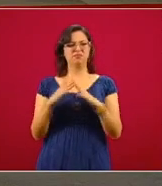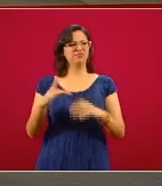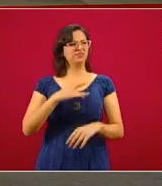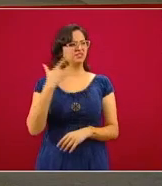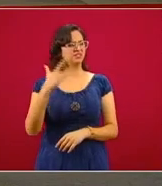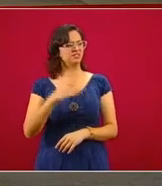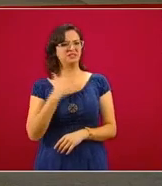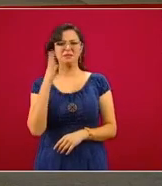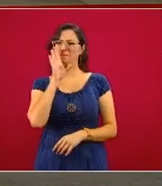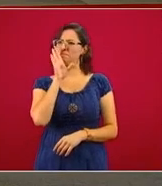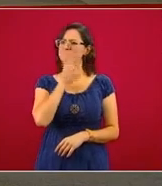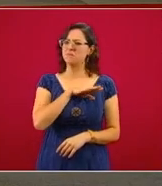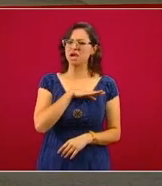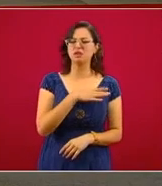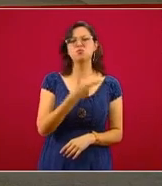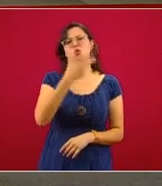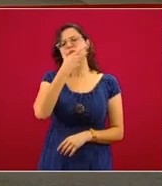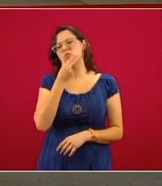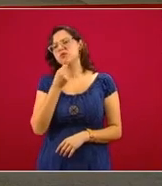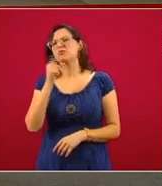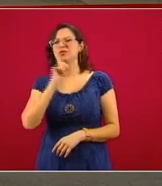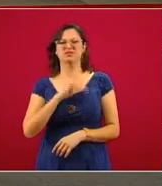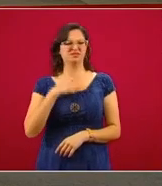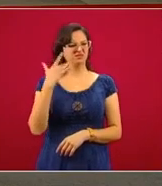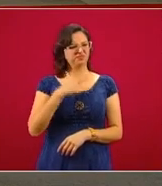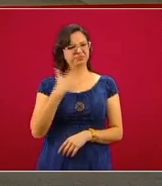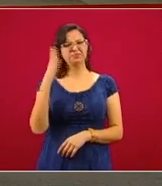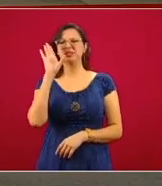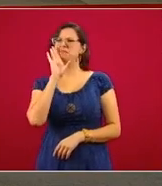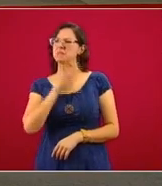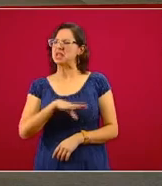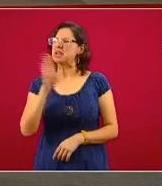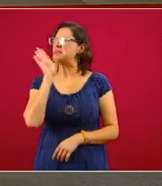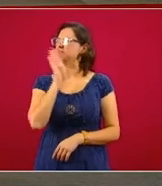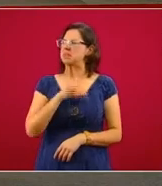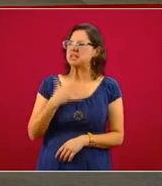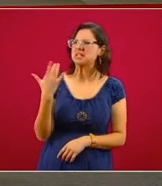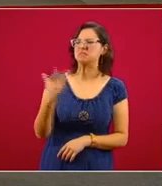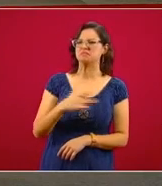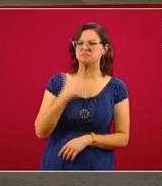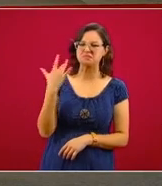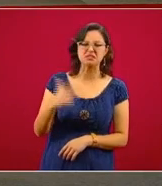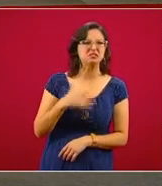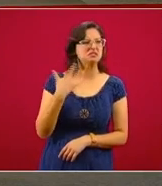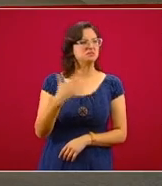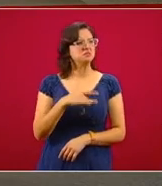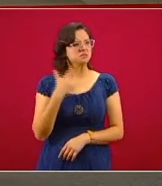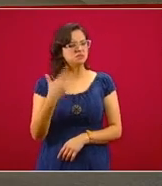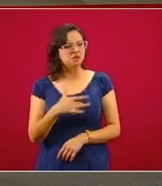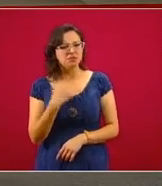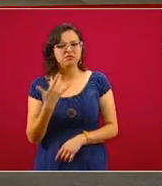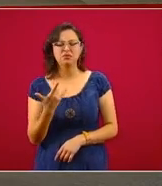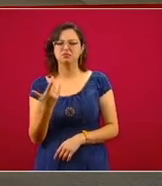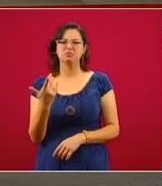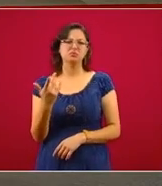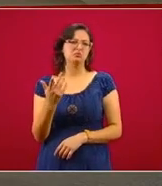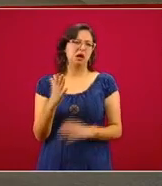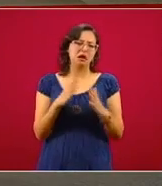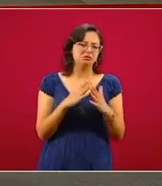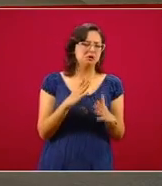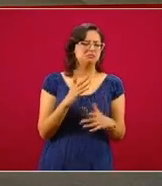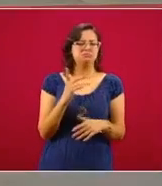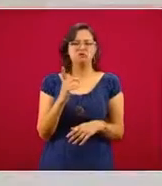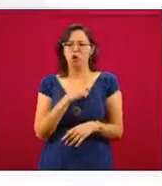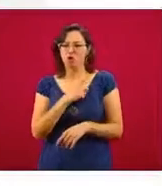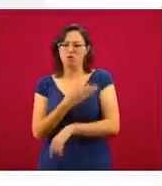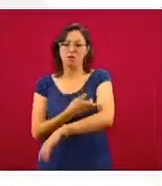poorly. Could be Mexican woman or man, they're at home, they start to feel poorly, or they're with a family member or alone,